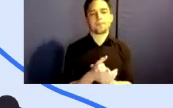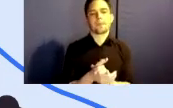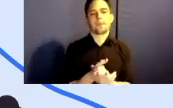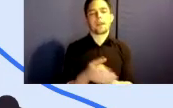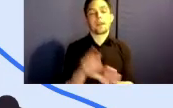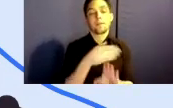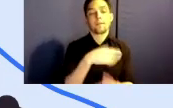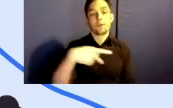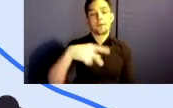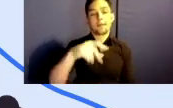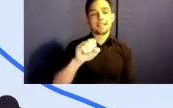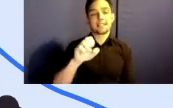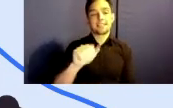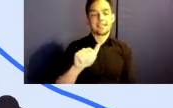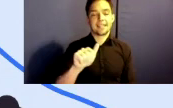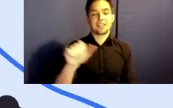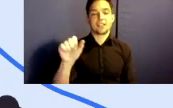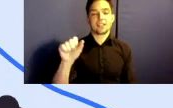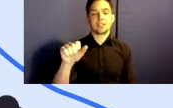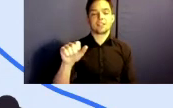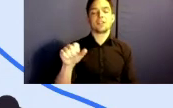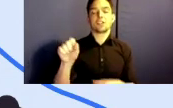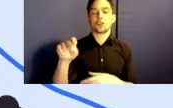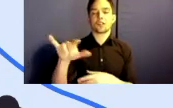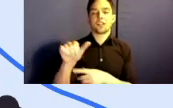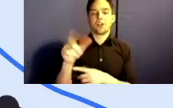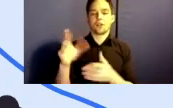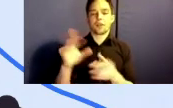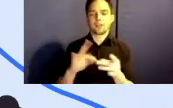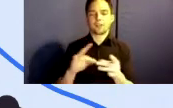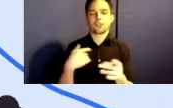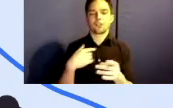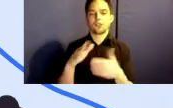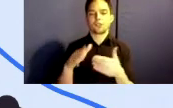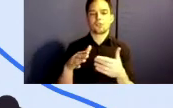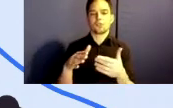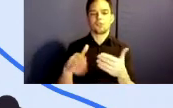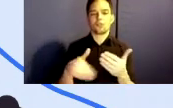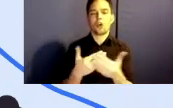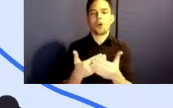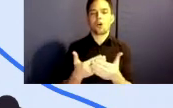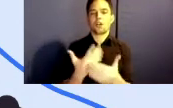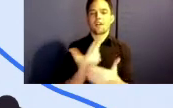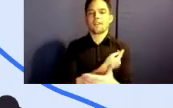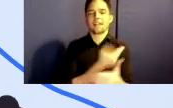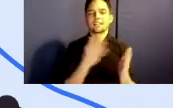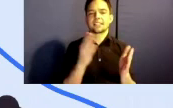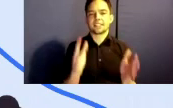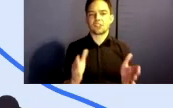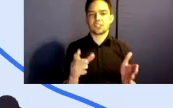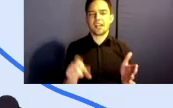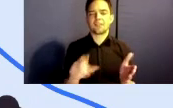PSEA, Sonia already mentions that we really, all vaccinators must sign the code of conduct and